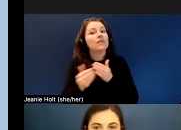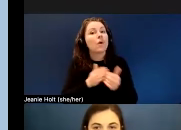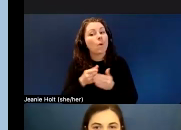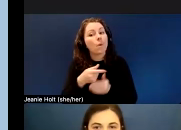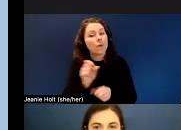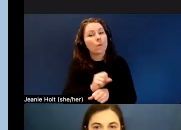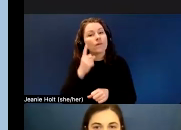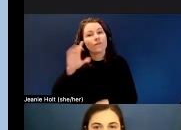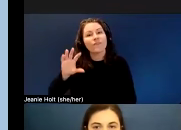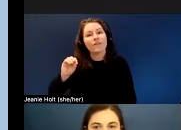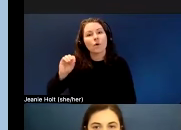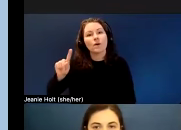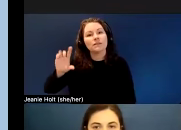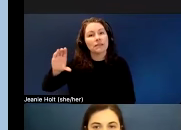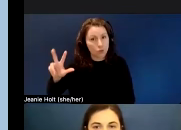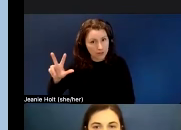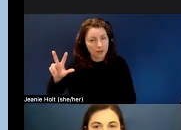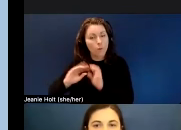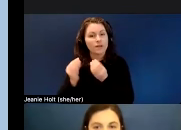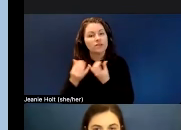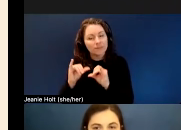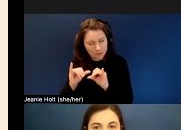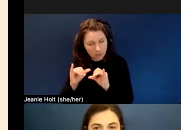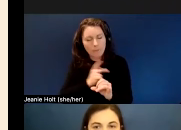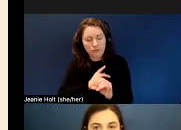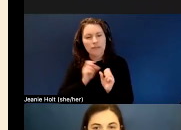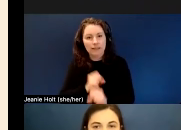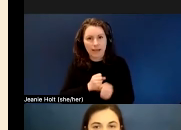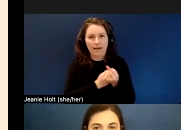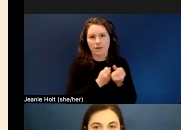a 501c3 organization.